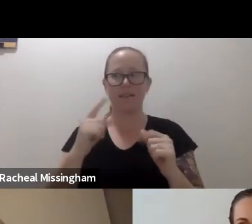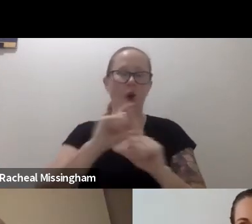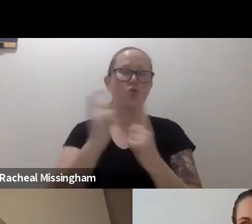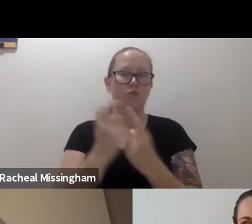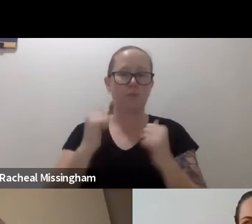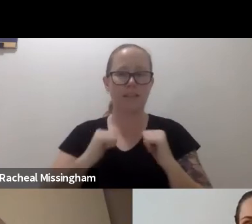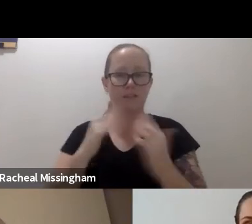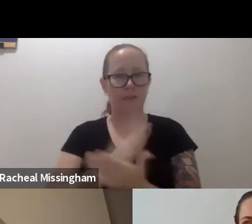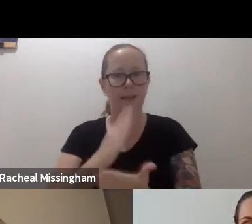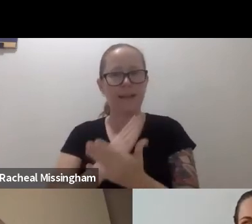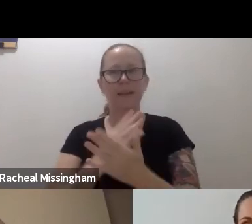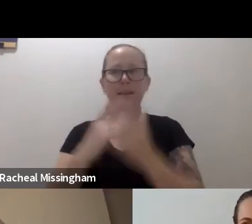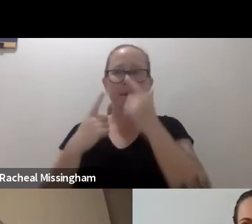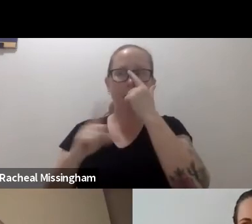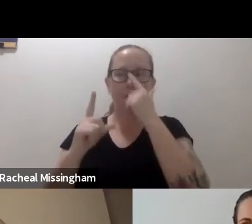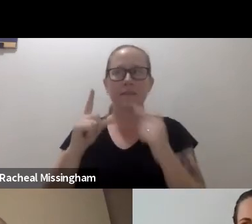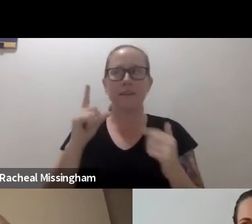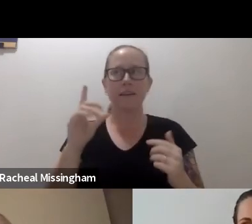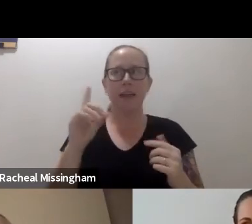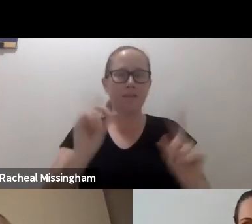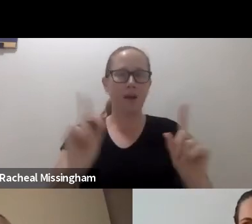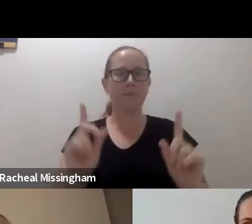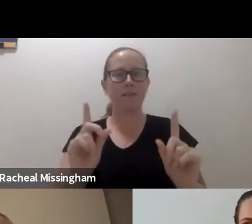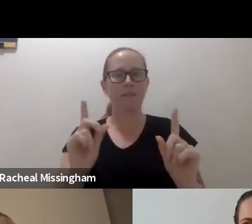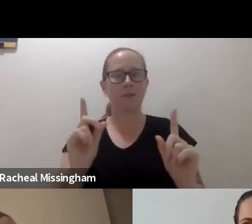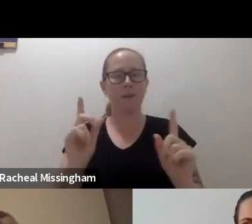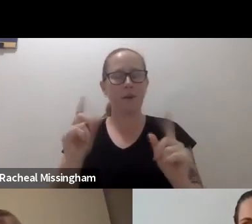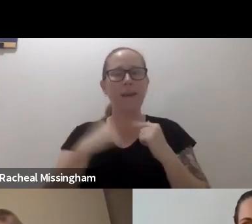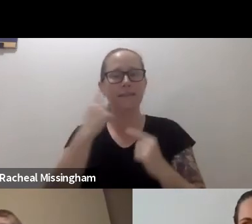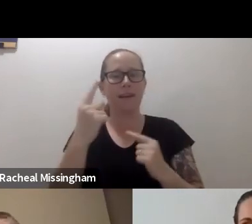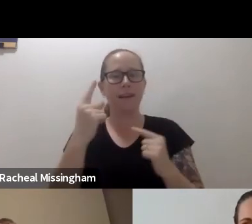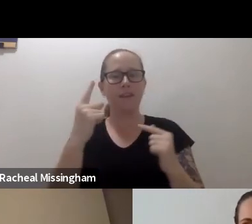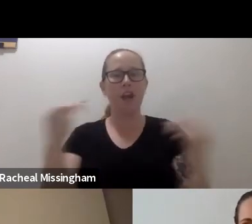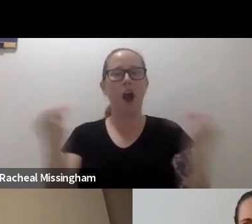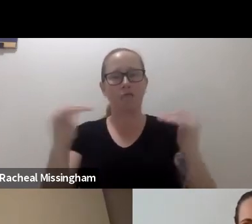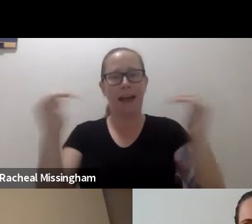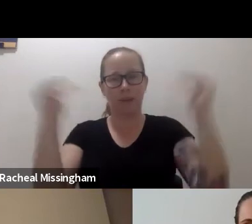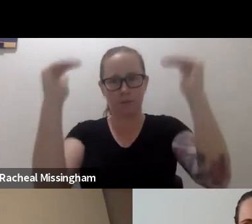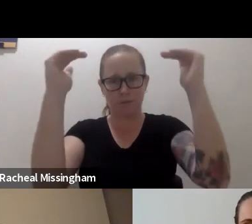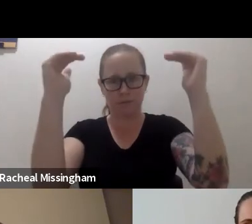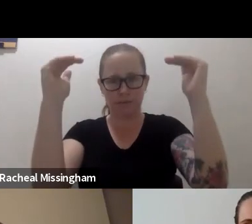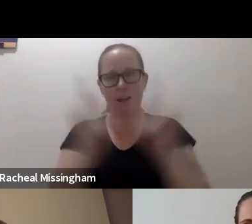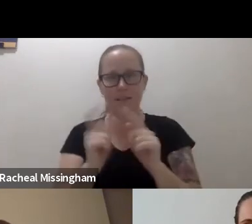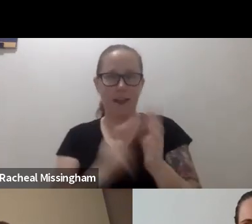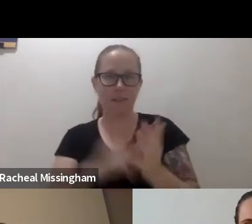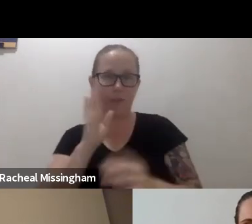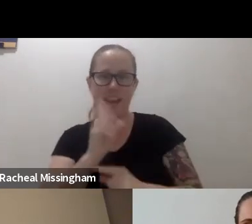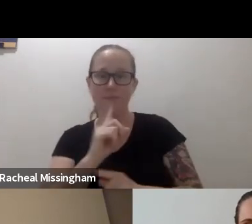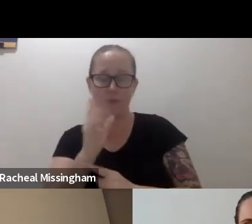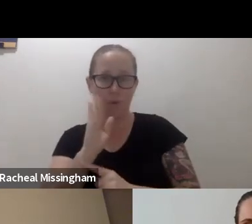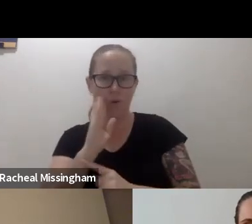and the cultural practice, really, because at the moment, we're seeing the hierarchical, like